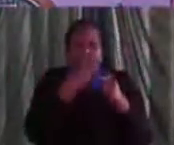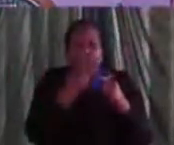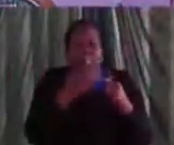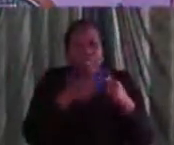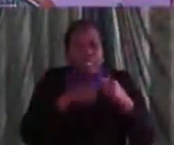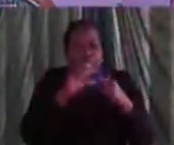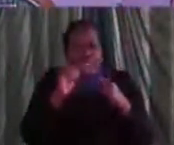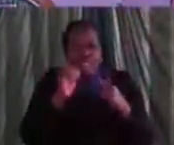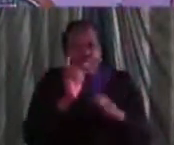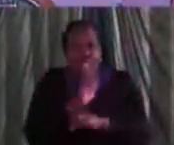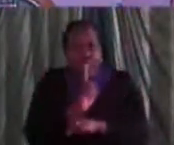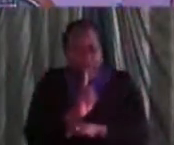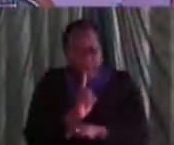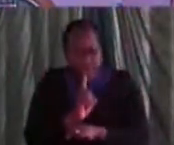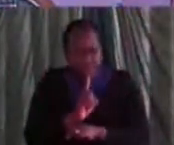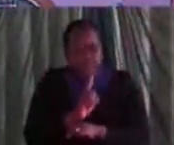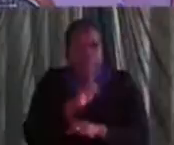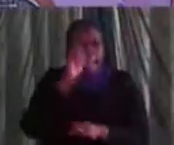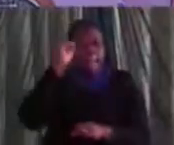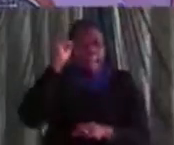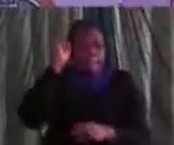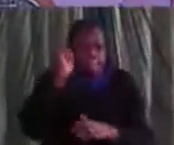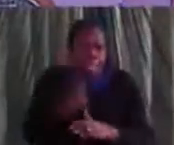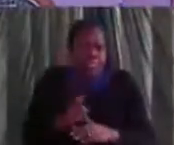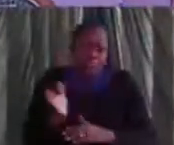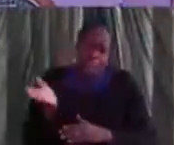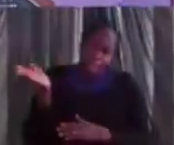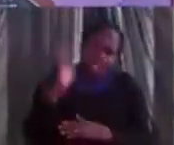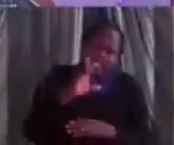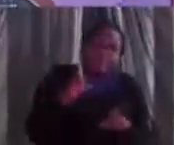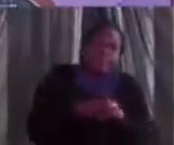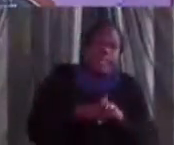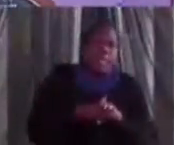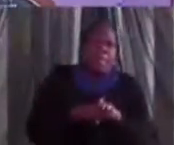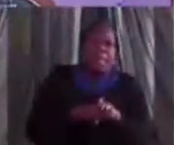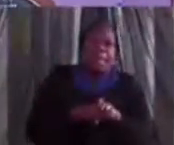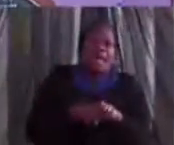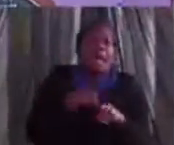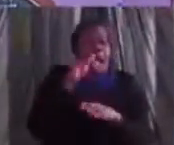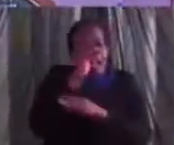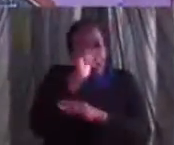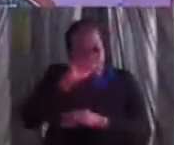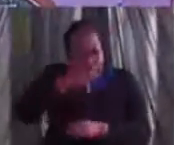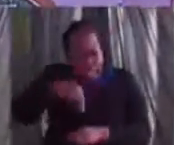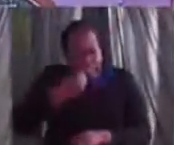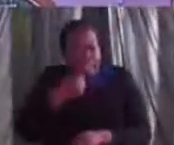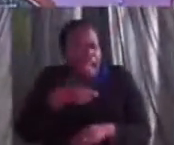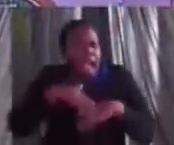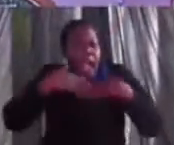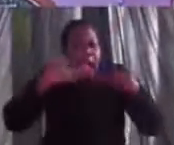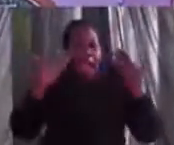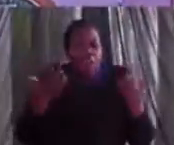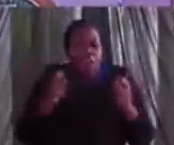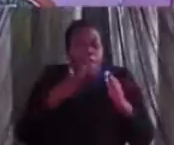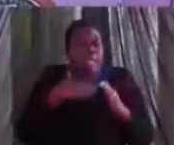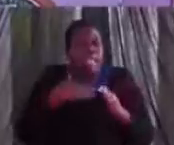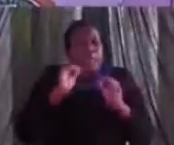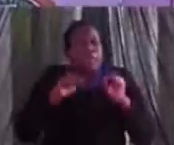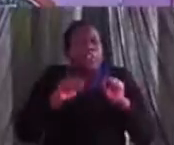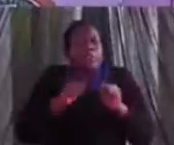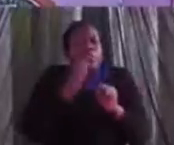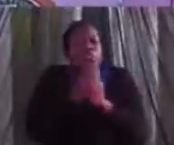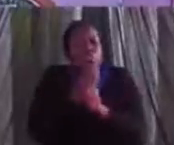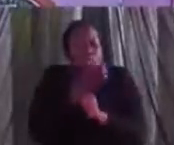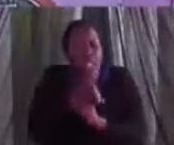of 360 degrees, you must come back 360 degrees and ask yourself, should I not do this? What are